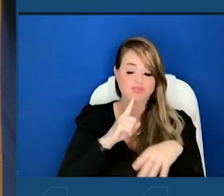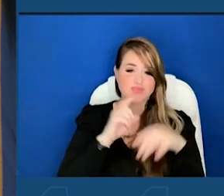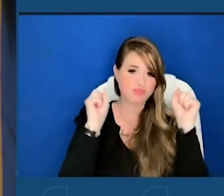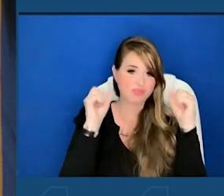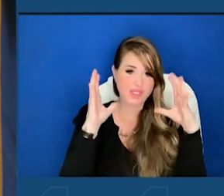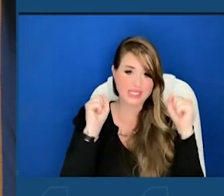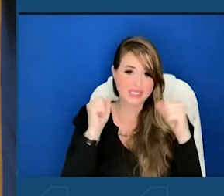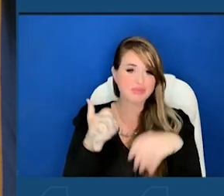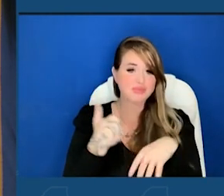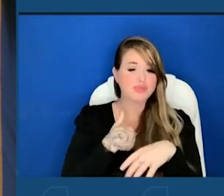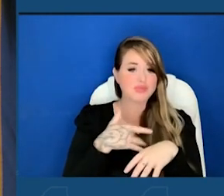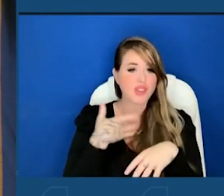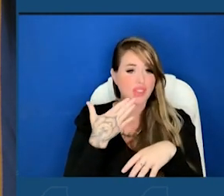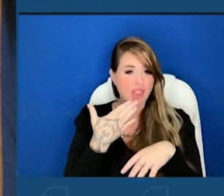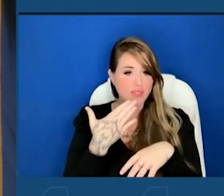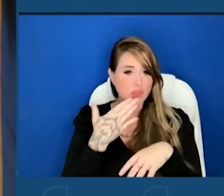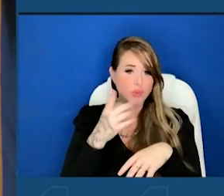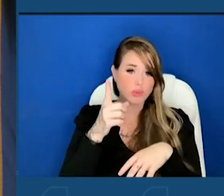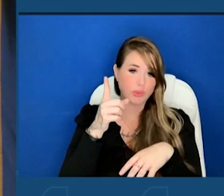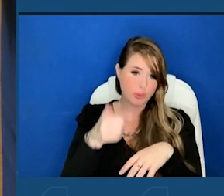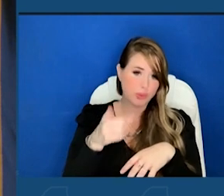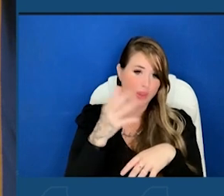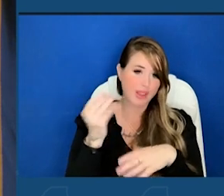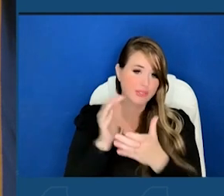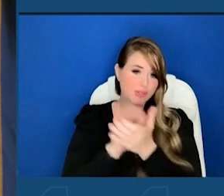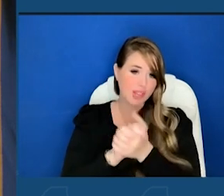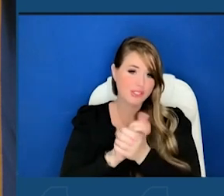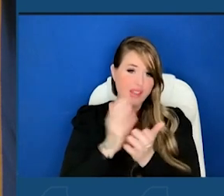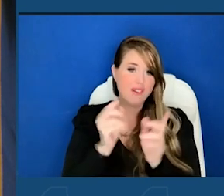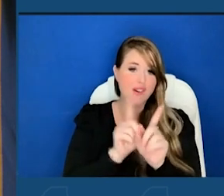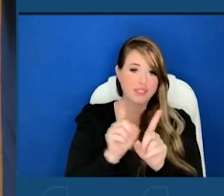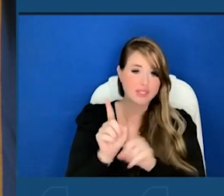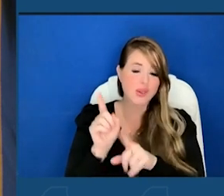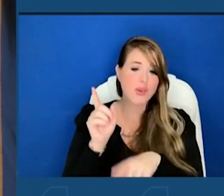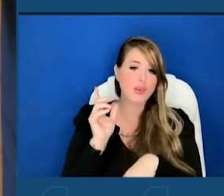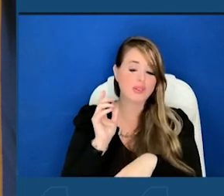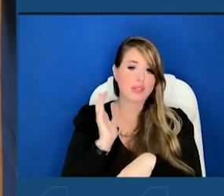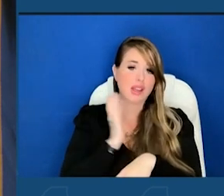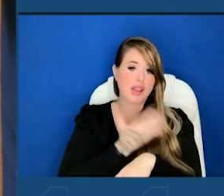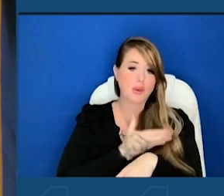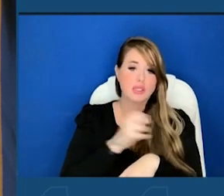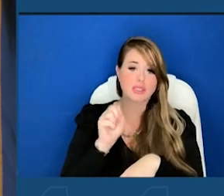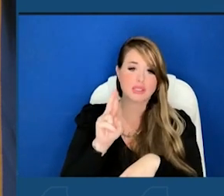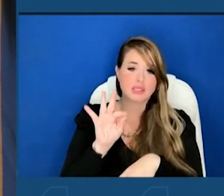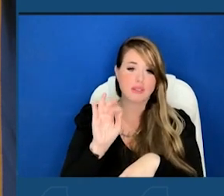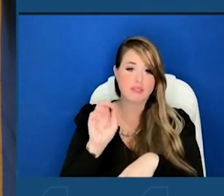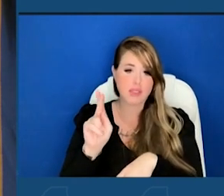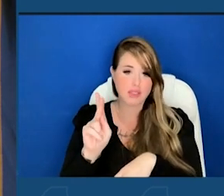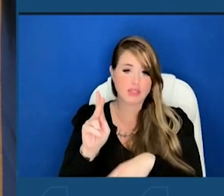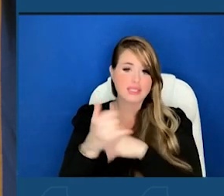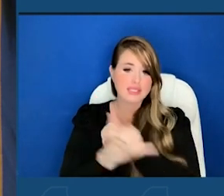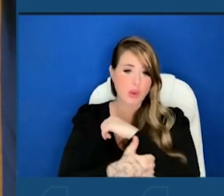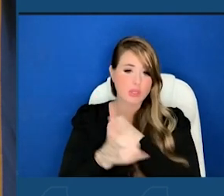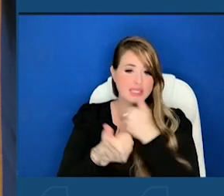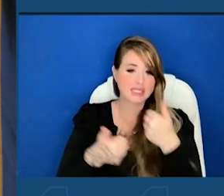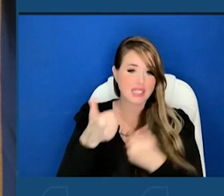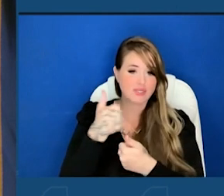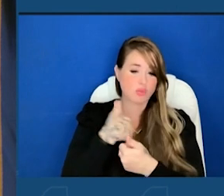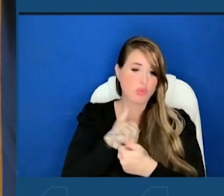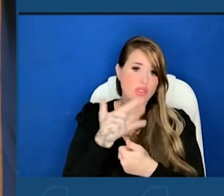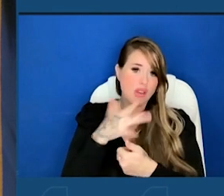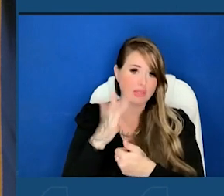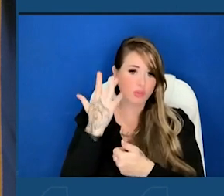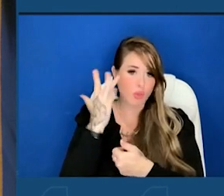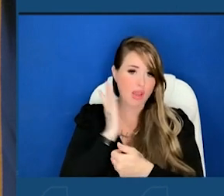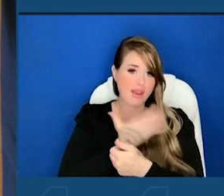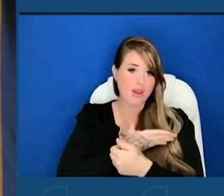and I'm thankful to you, and congratulations, and also our Suffolk County executive. We're lucky enough that our elected